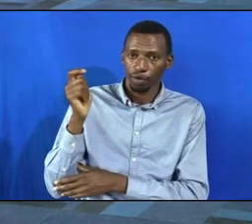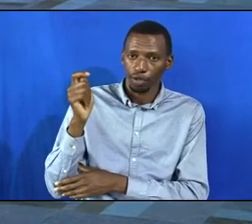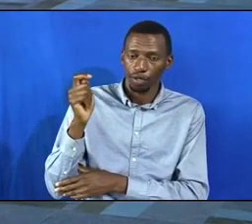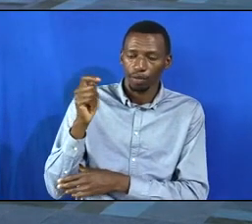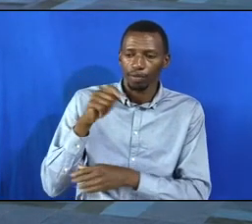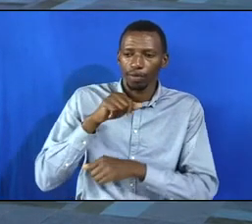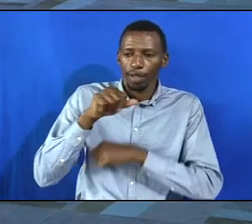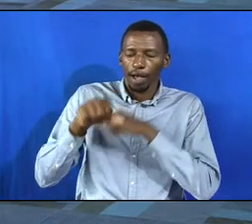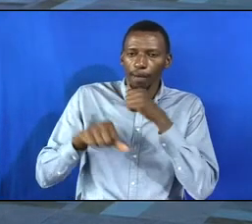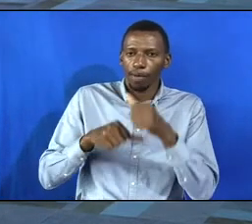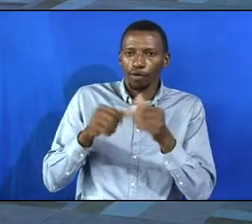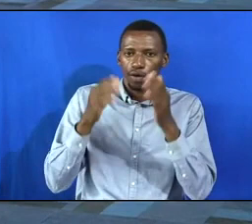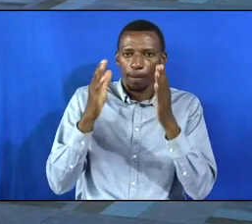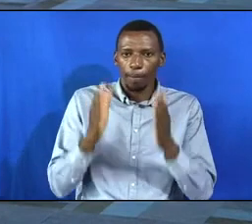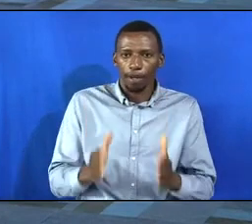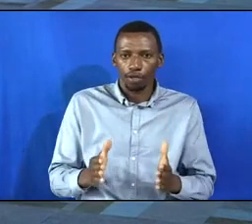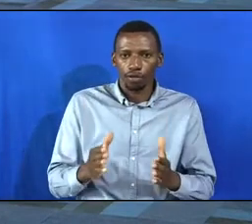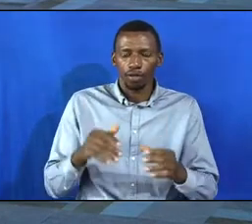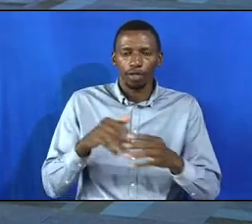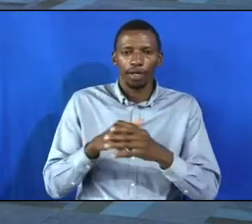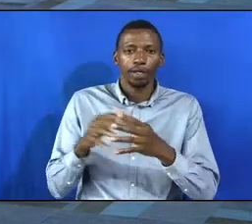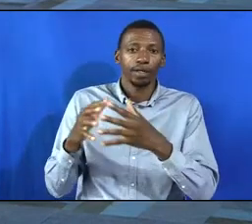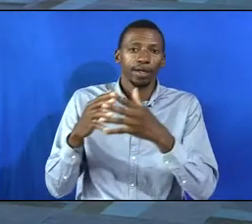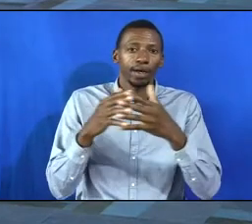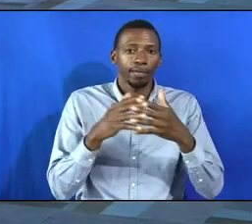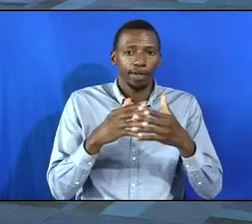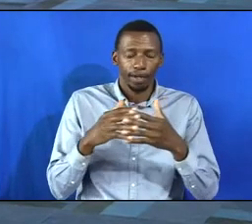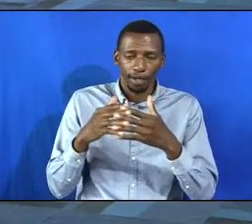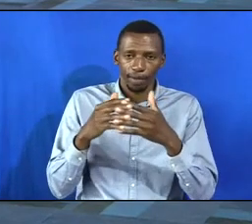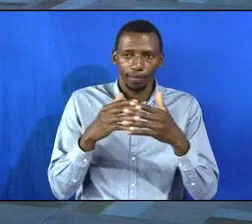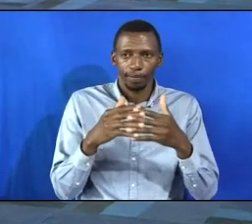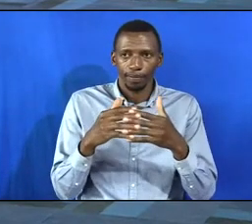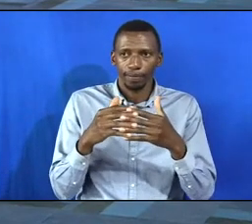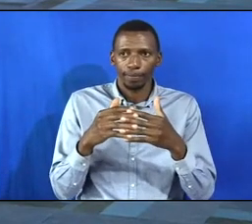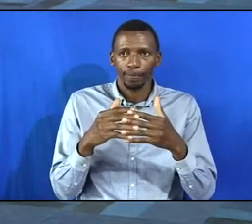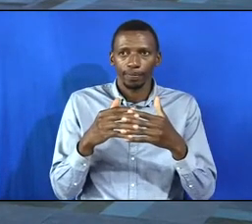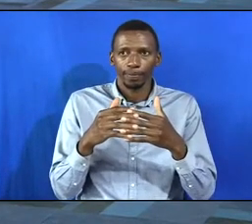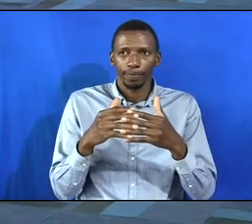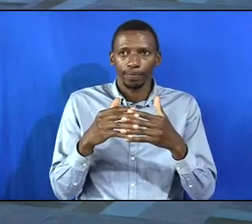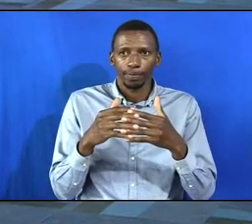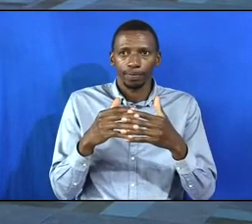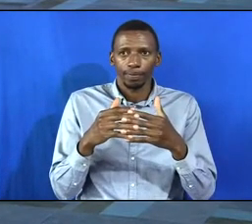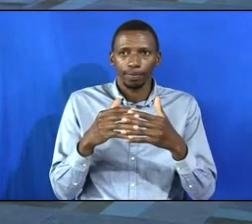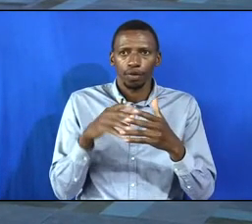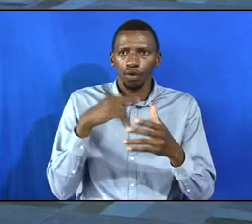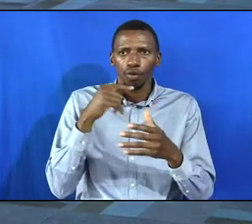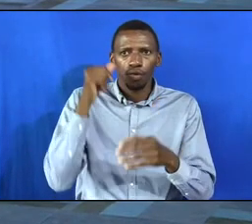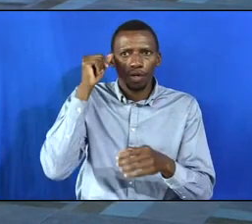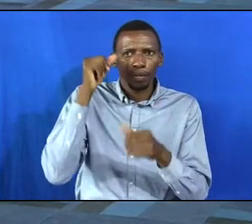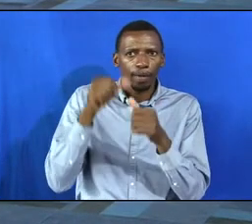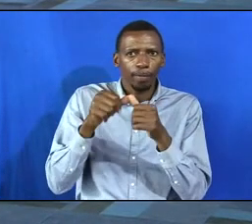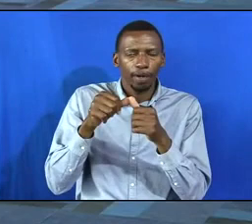regarding somebody in the States. What's that name? Who remembers?